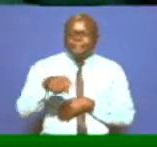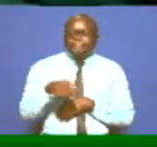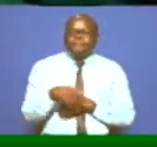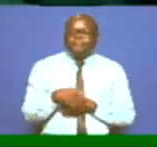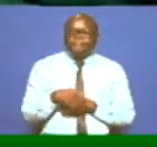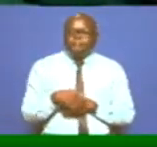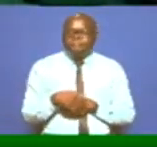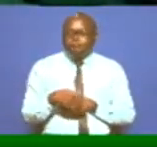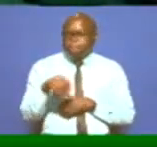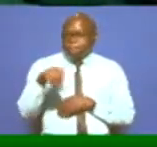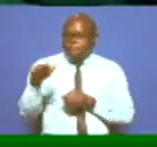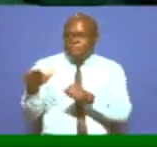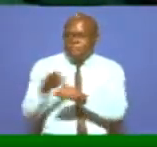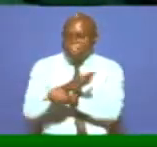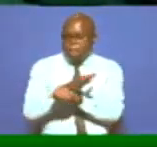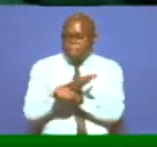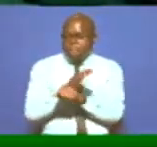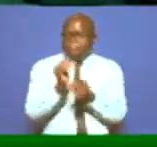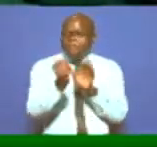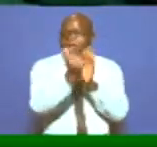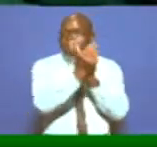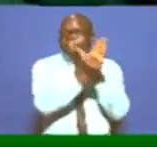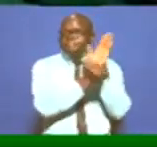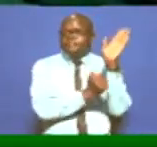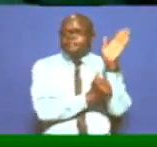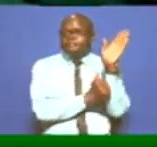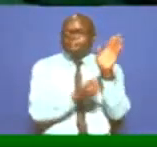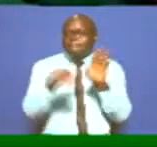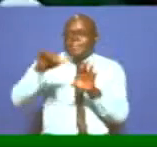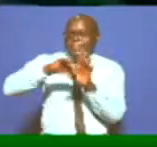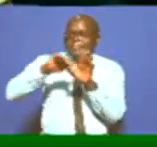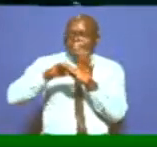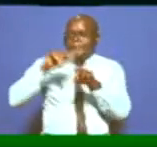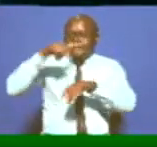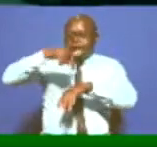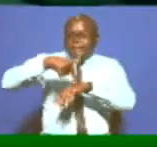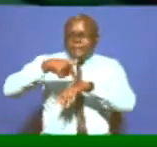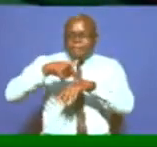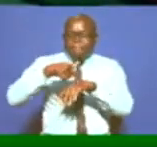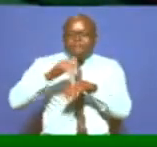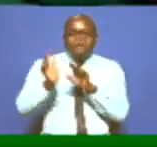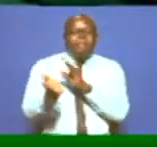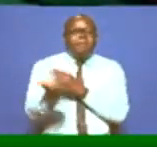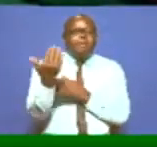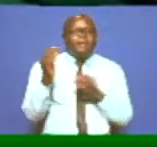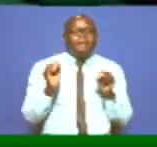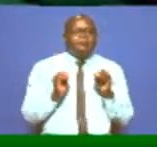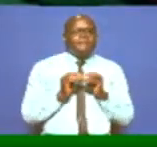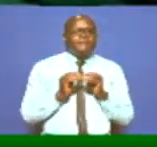There being a full entry for members during this particular session,